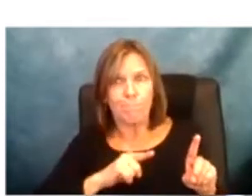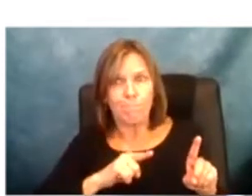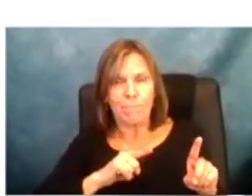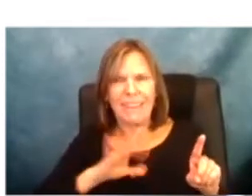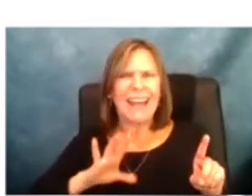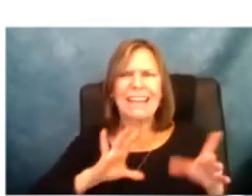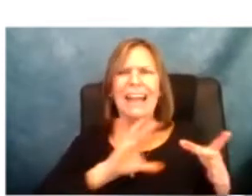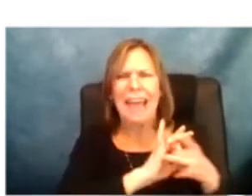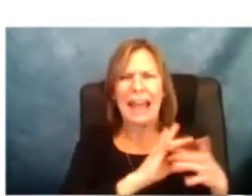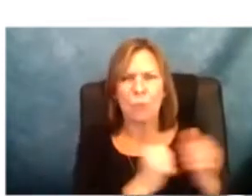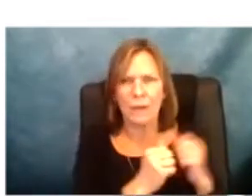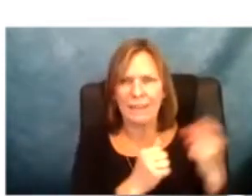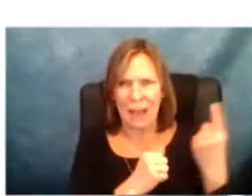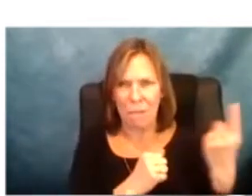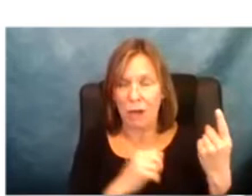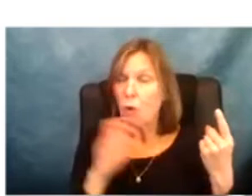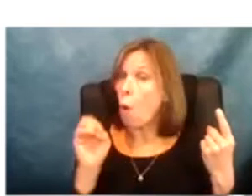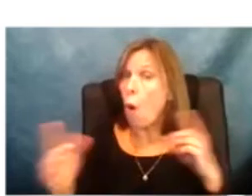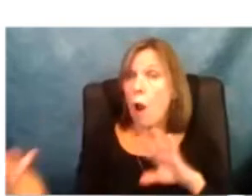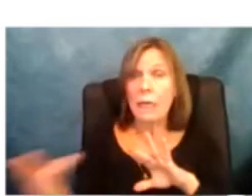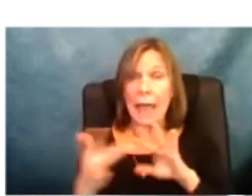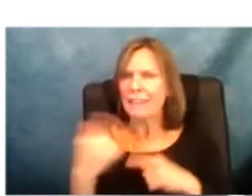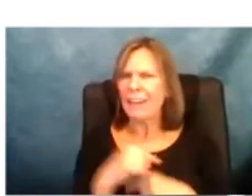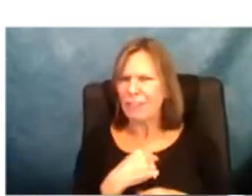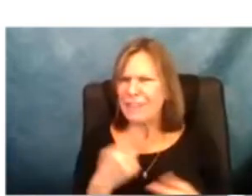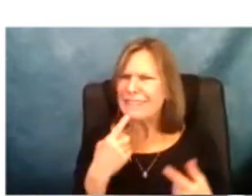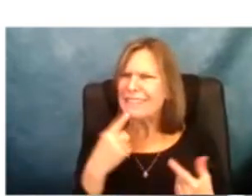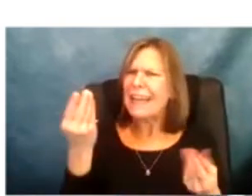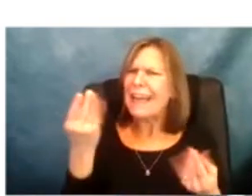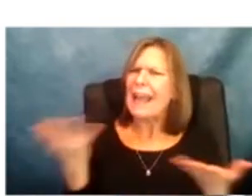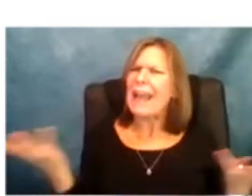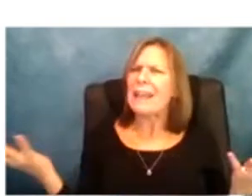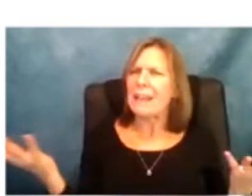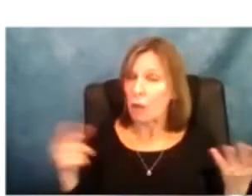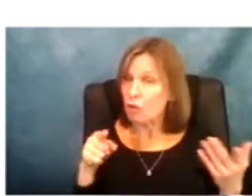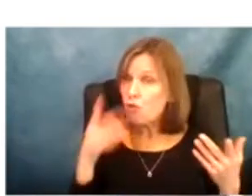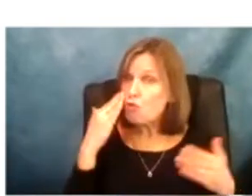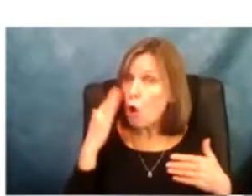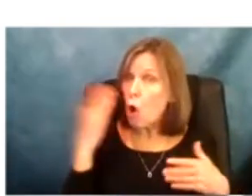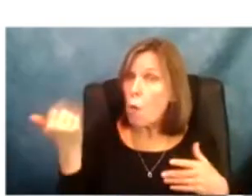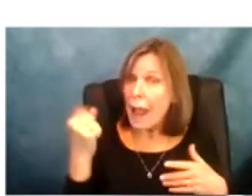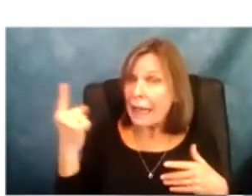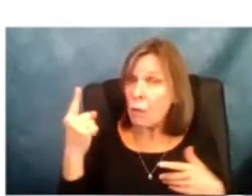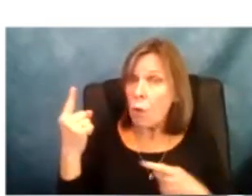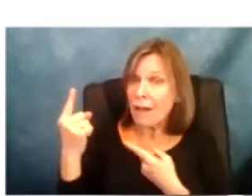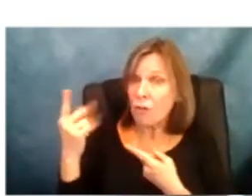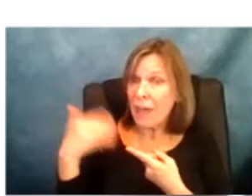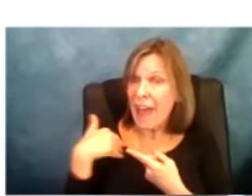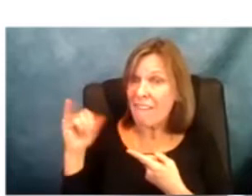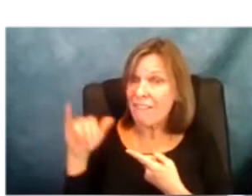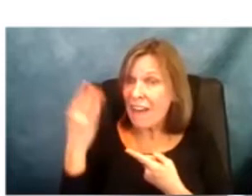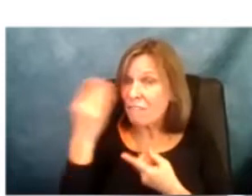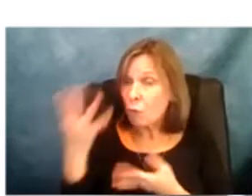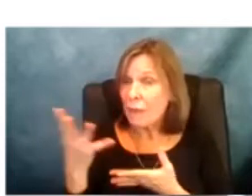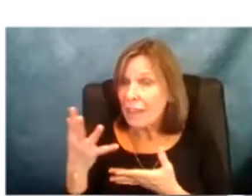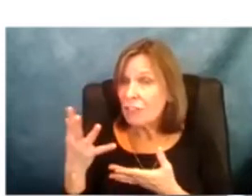someone, right? Or then you could reach out to us and say, hey, do you know anyone who has this background or might be someone